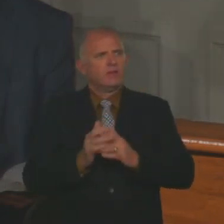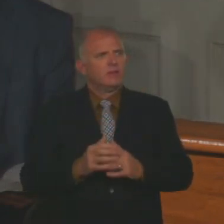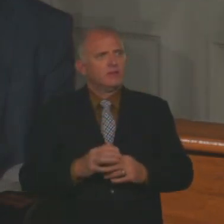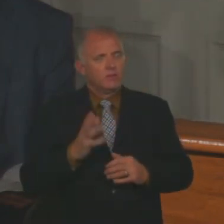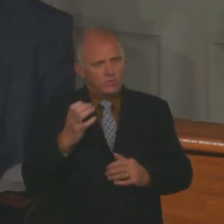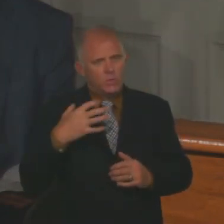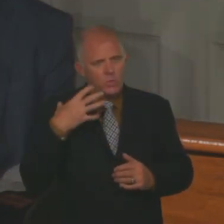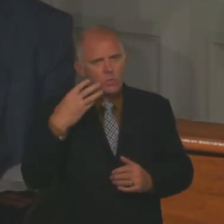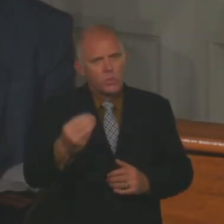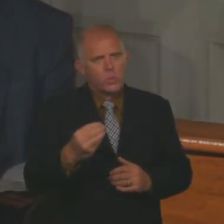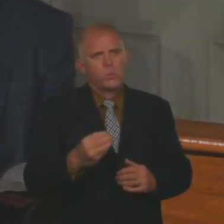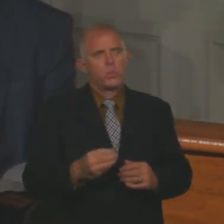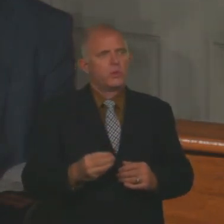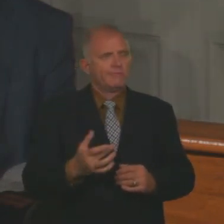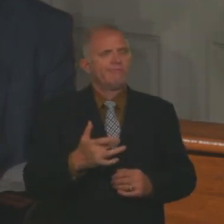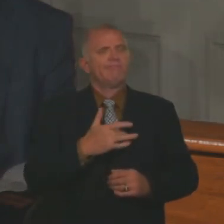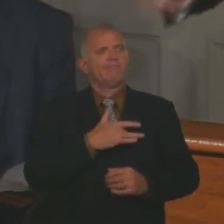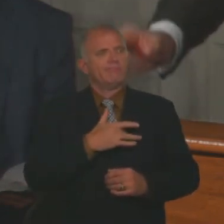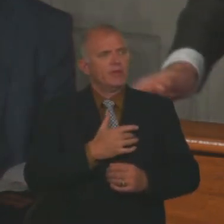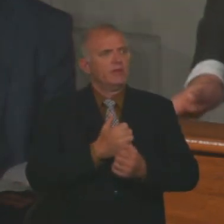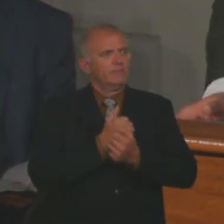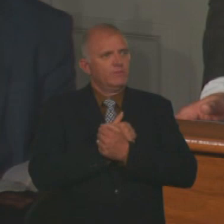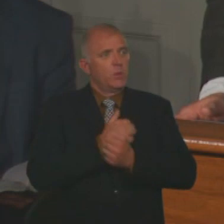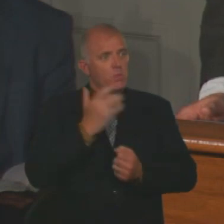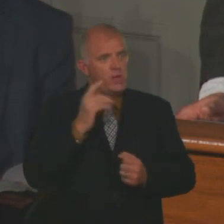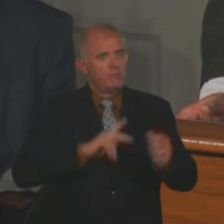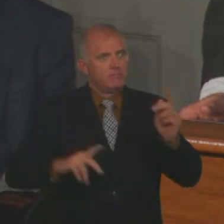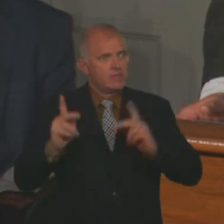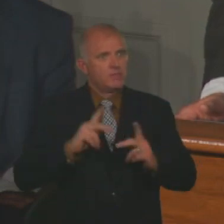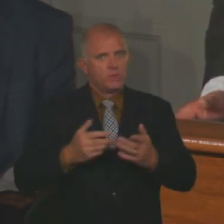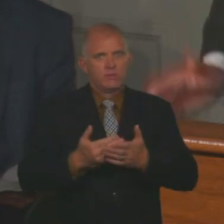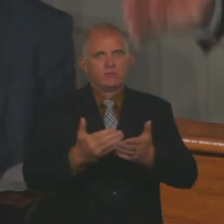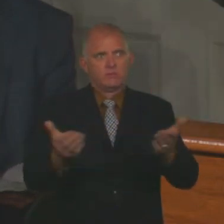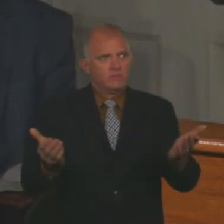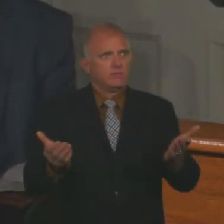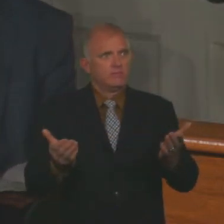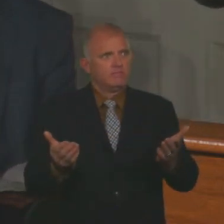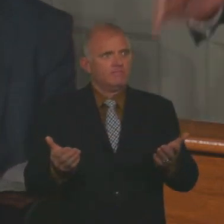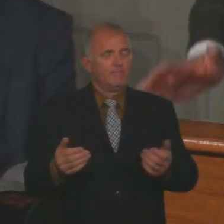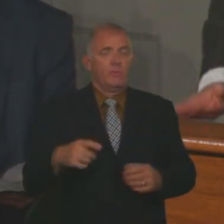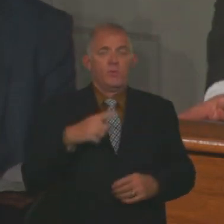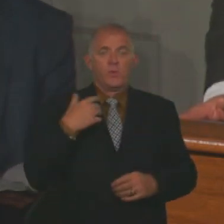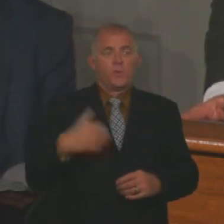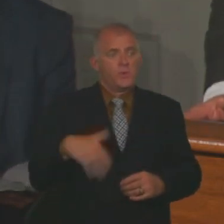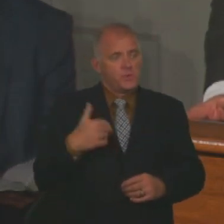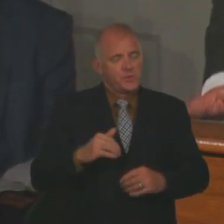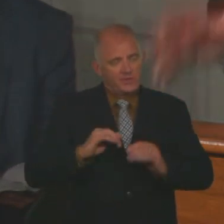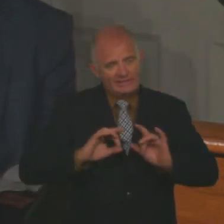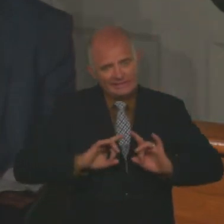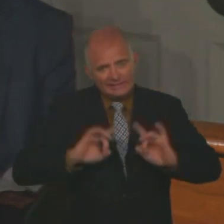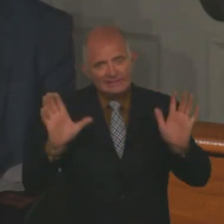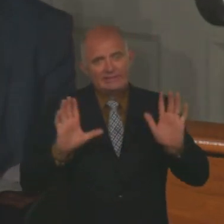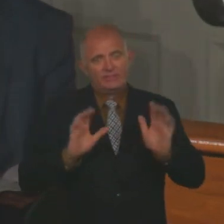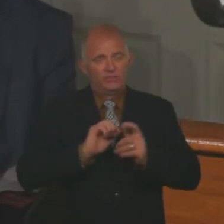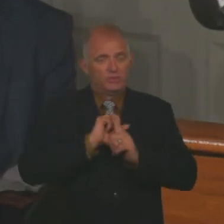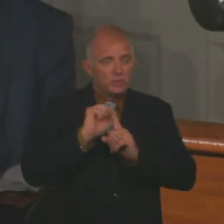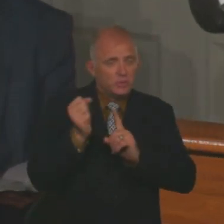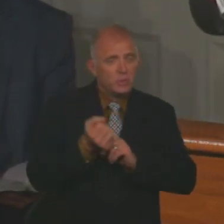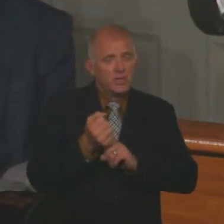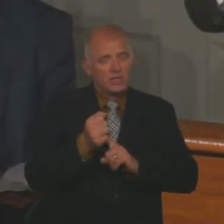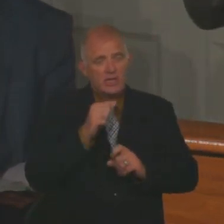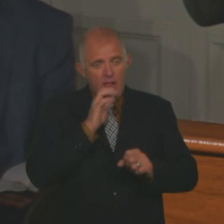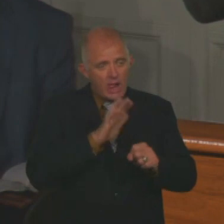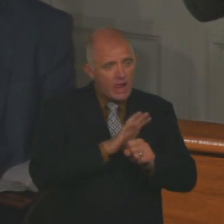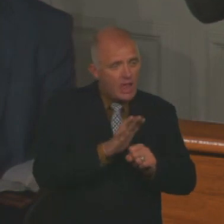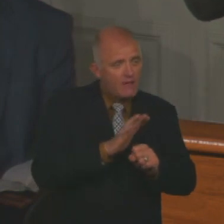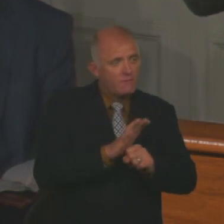and be moved with compassion, because the folks are out there with a tremendous, terrible state. And the shortage is